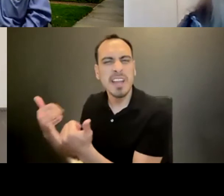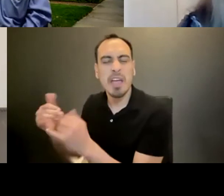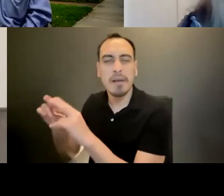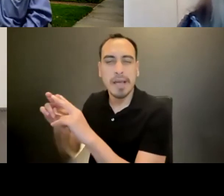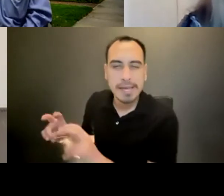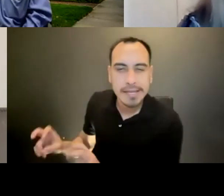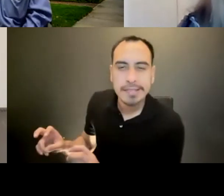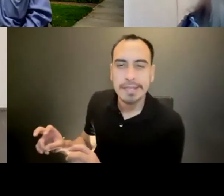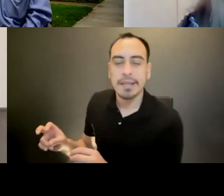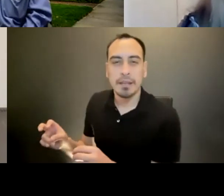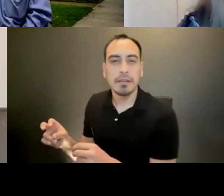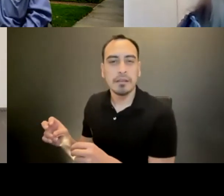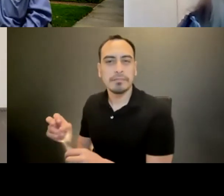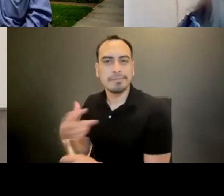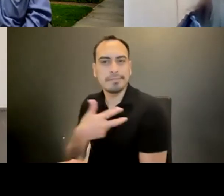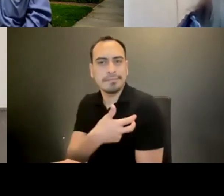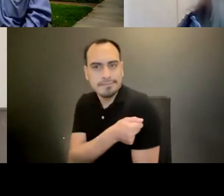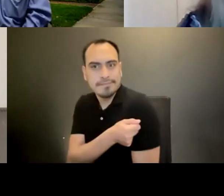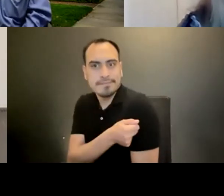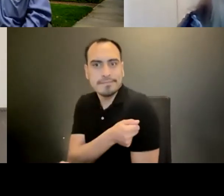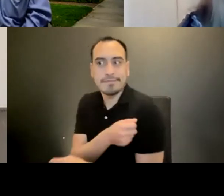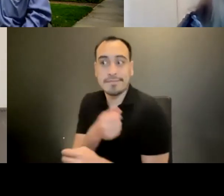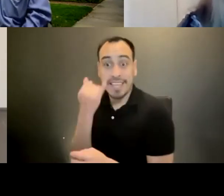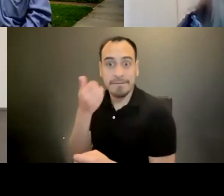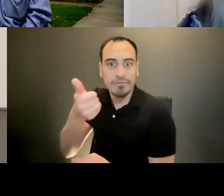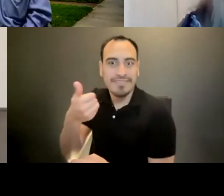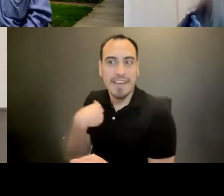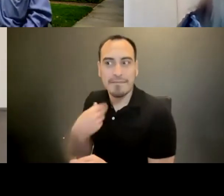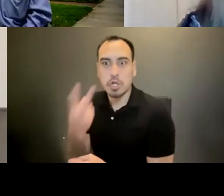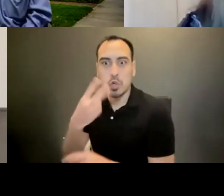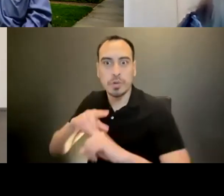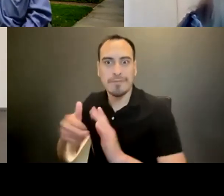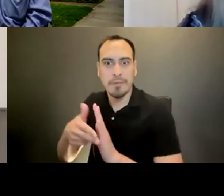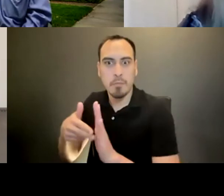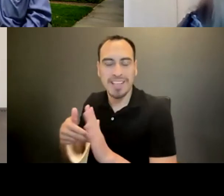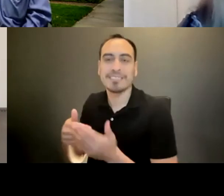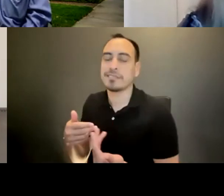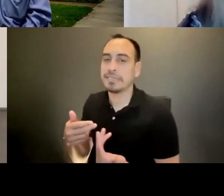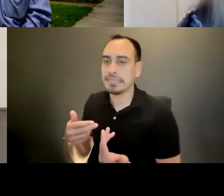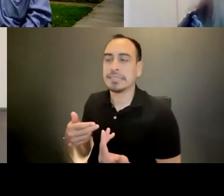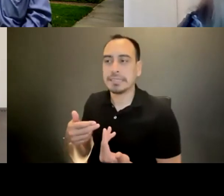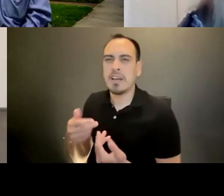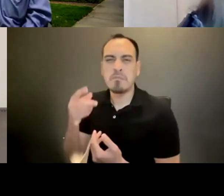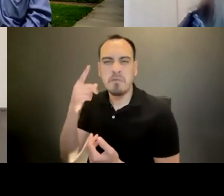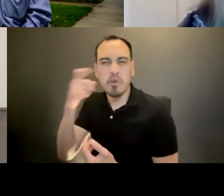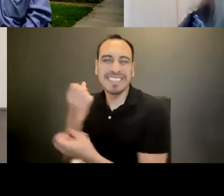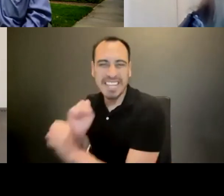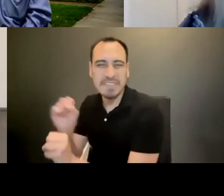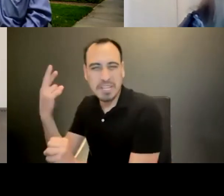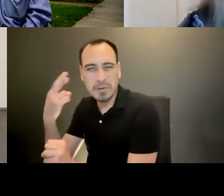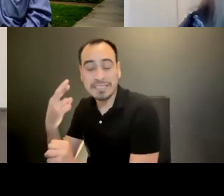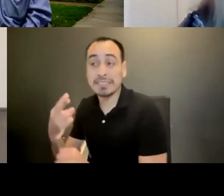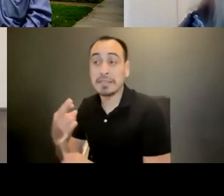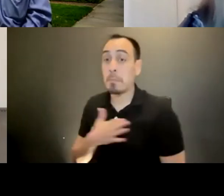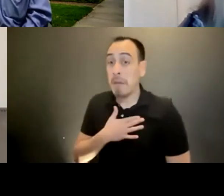analyses, both from a safety and effectiveness perspective. If I were to have to guess, which is what this would